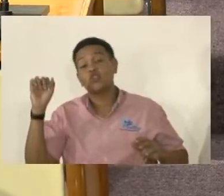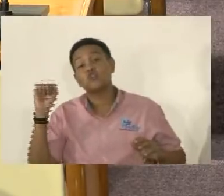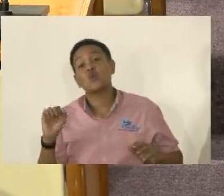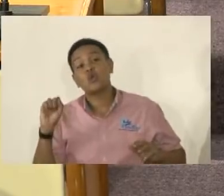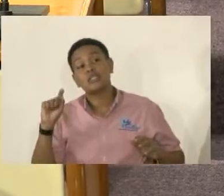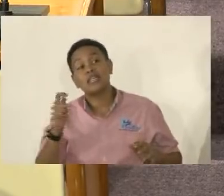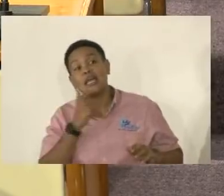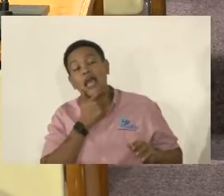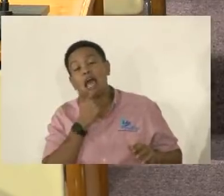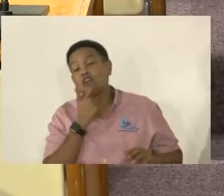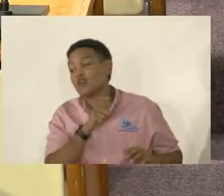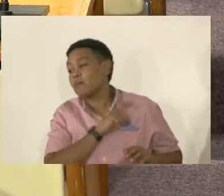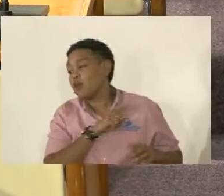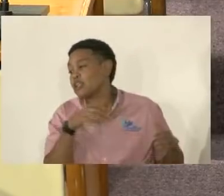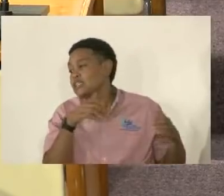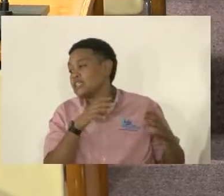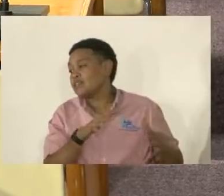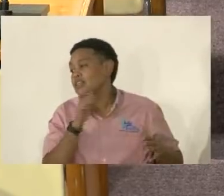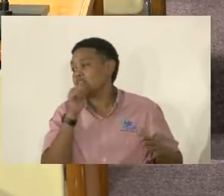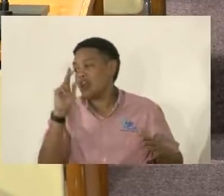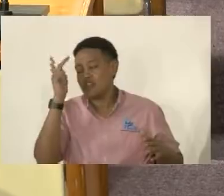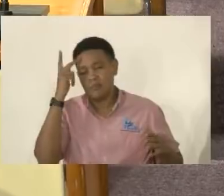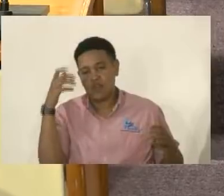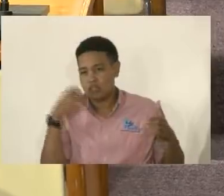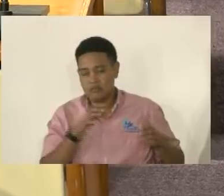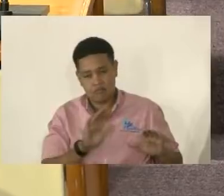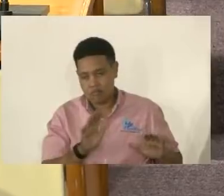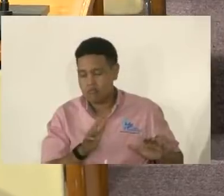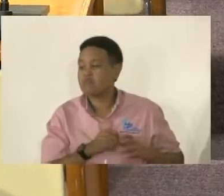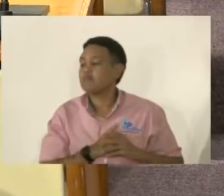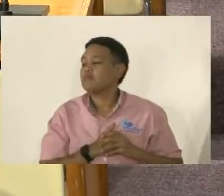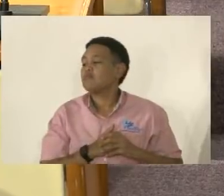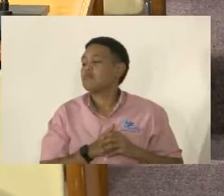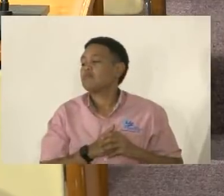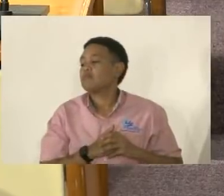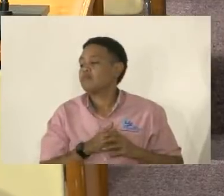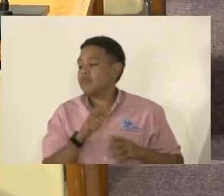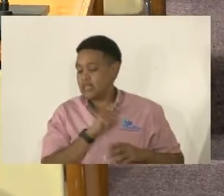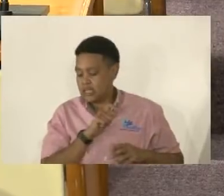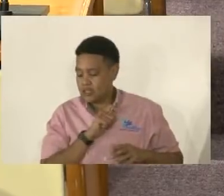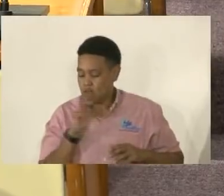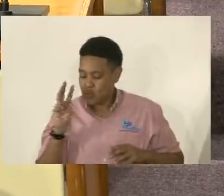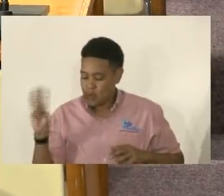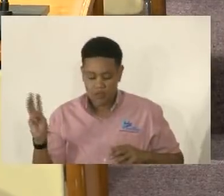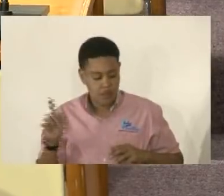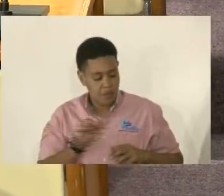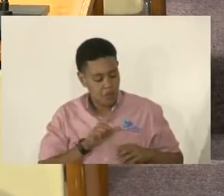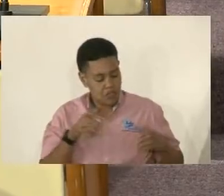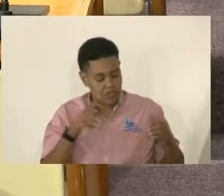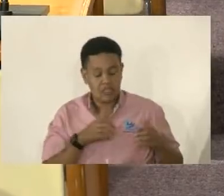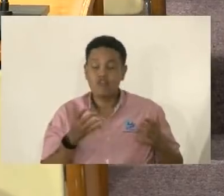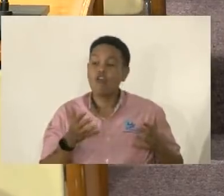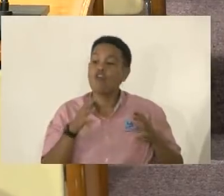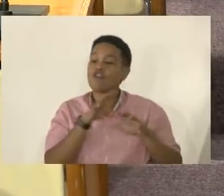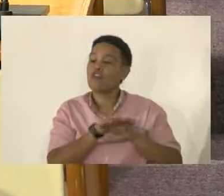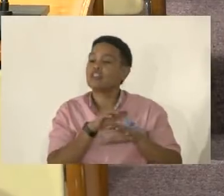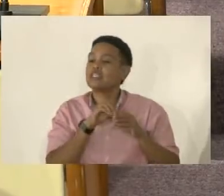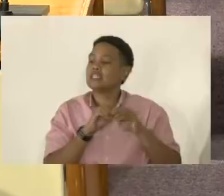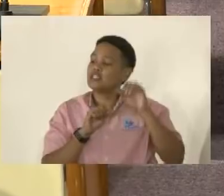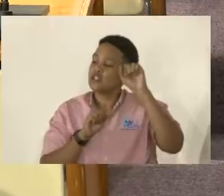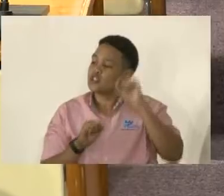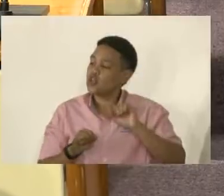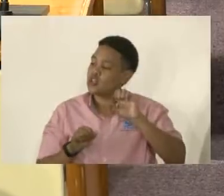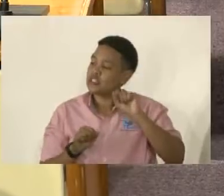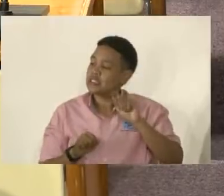Andrew, the police division, not the political space, because Kingston Western Police Division crosses over into the Southern St.